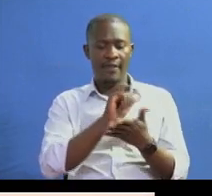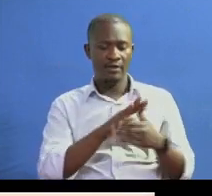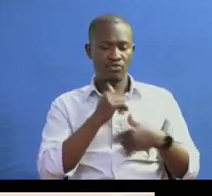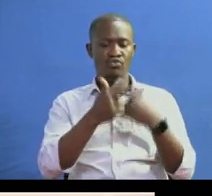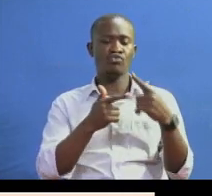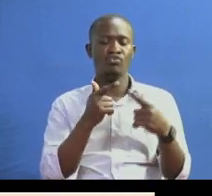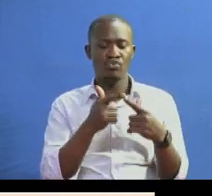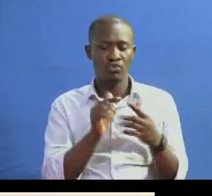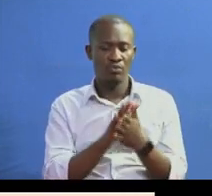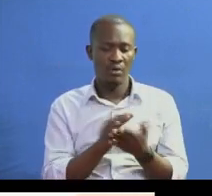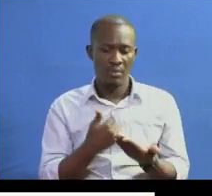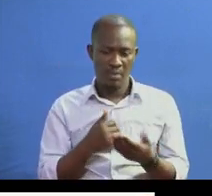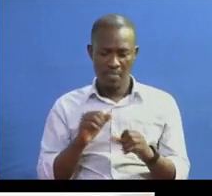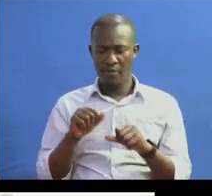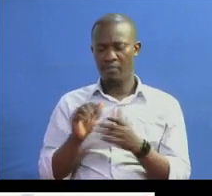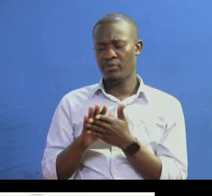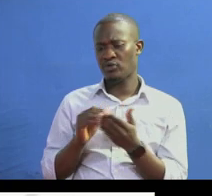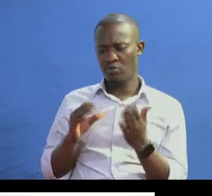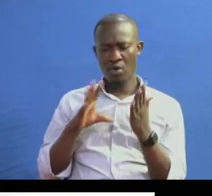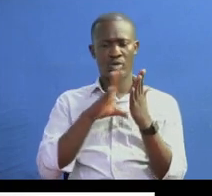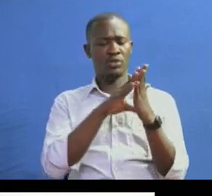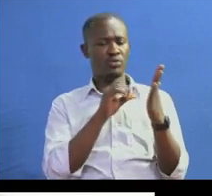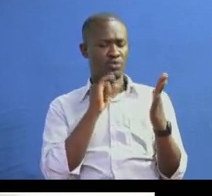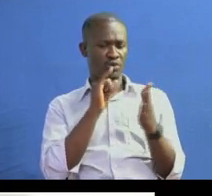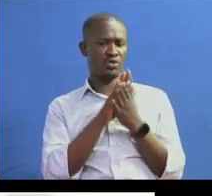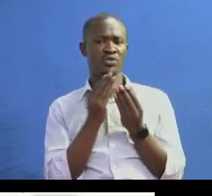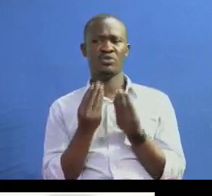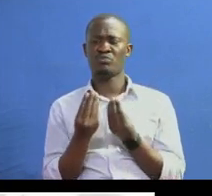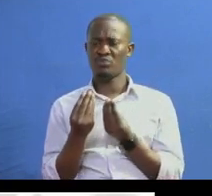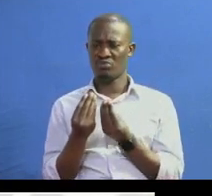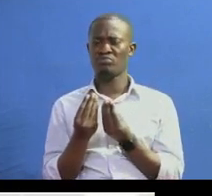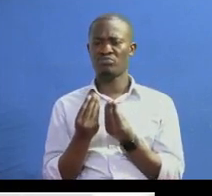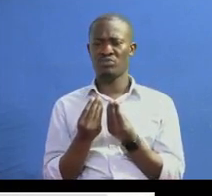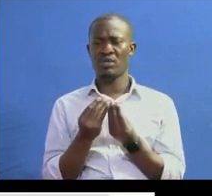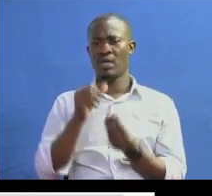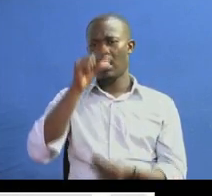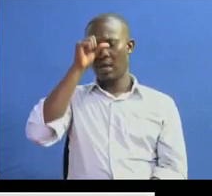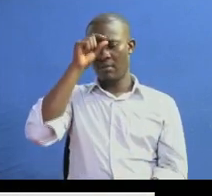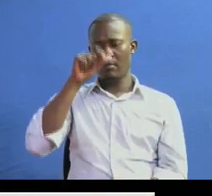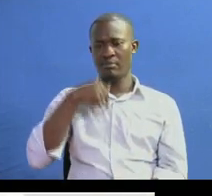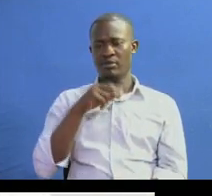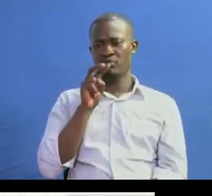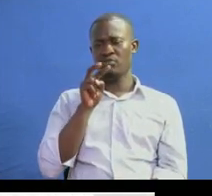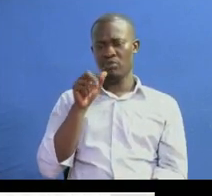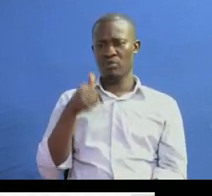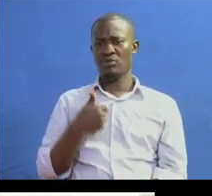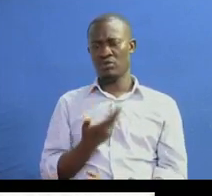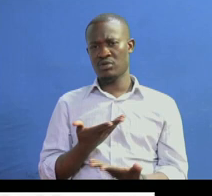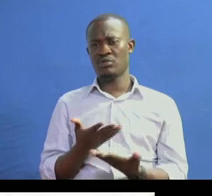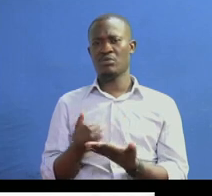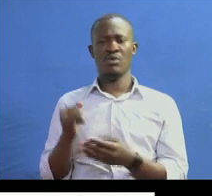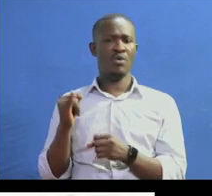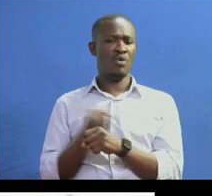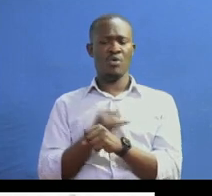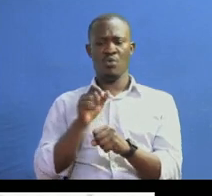back. The possibility of absorption is so, so low. So I think the government should look into absorbing these interns to